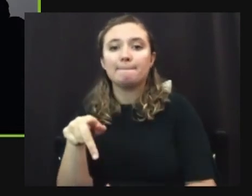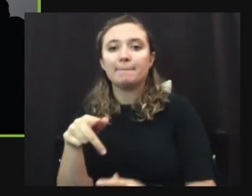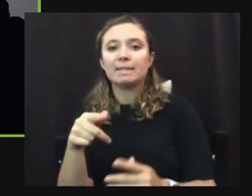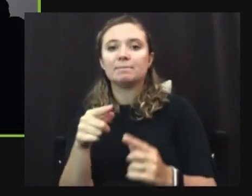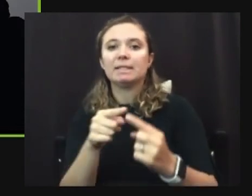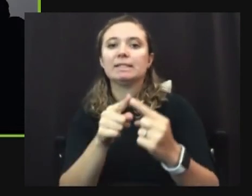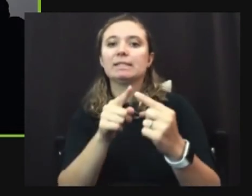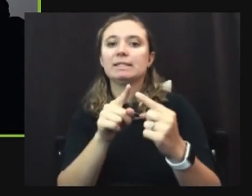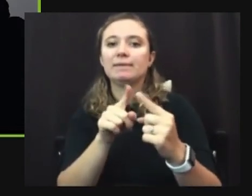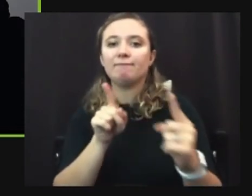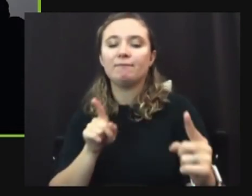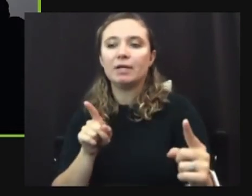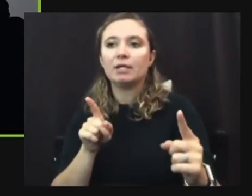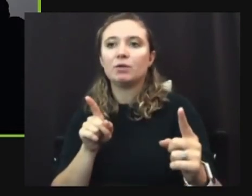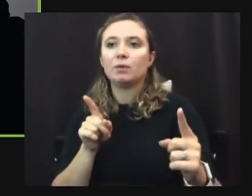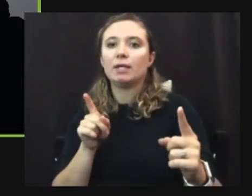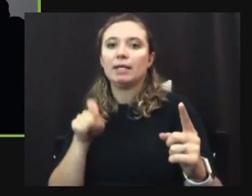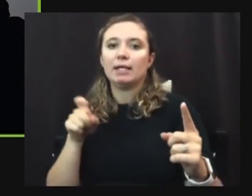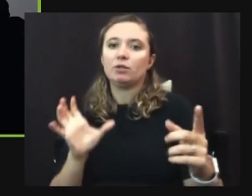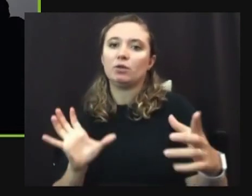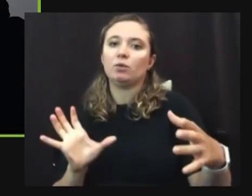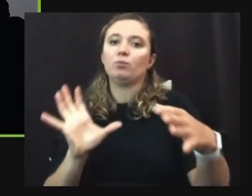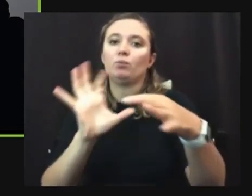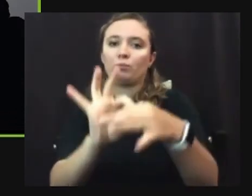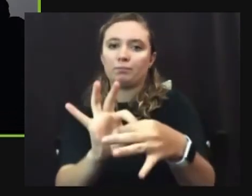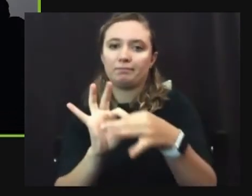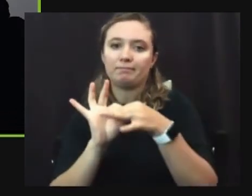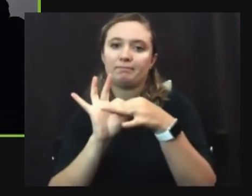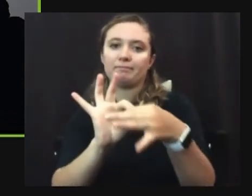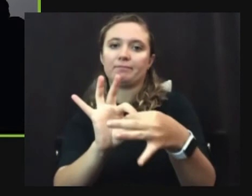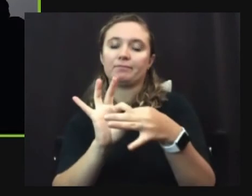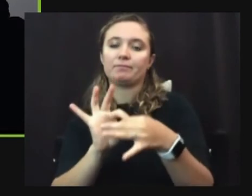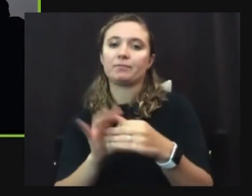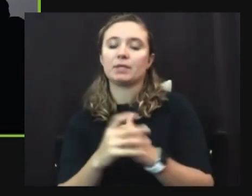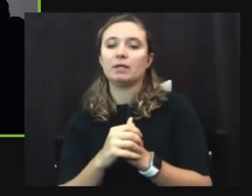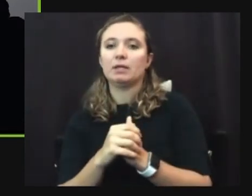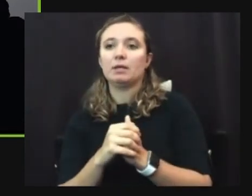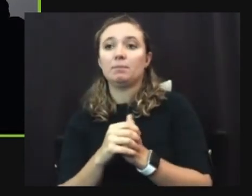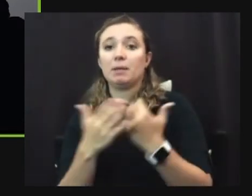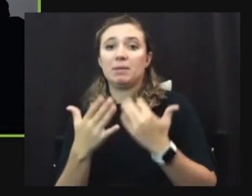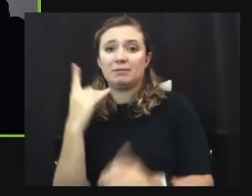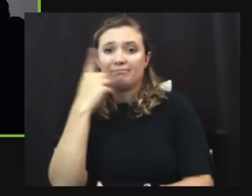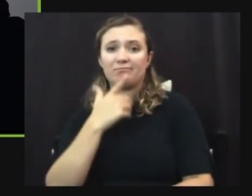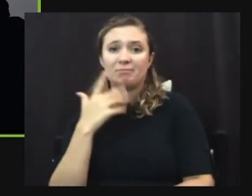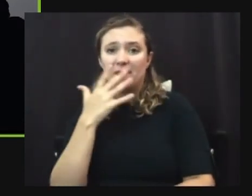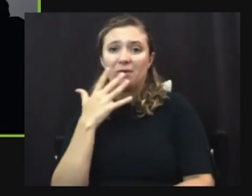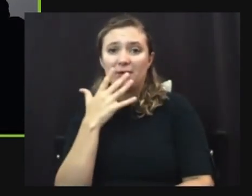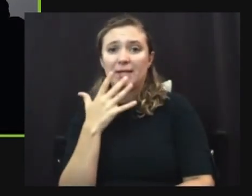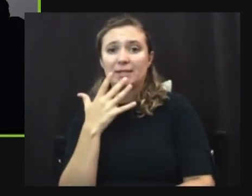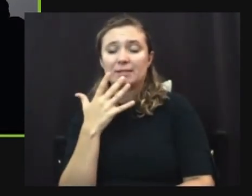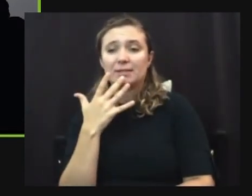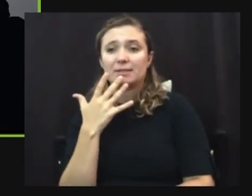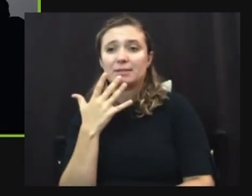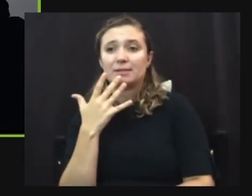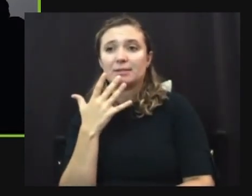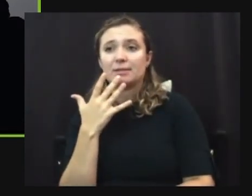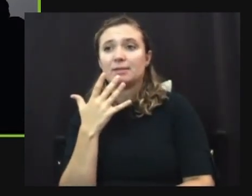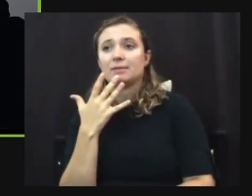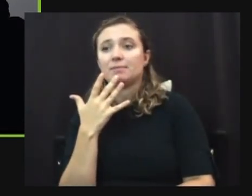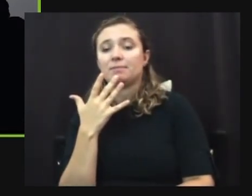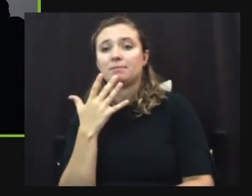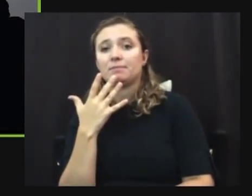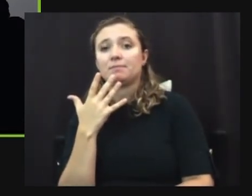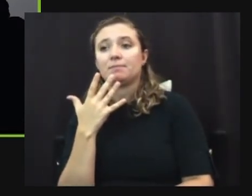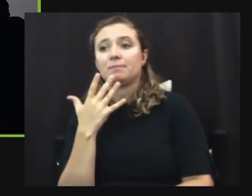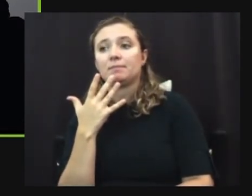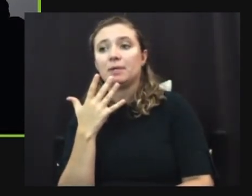those relationships, you don't, like a parent of a child, like an autism mom,